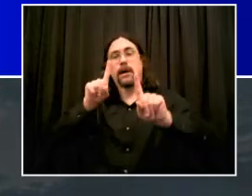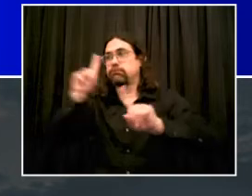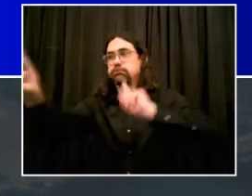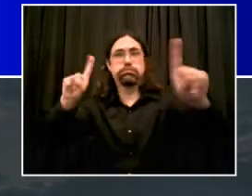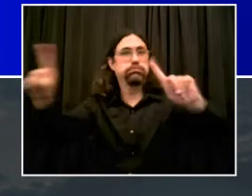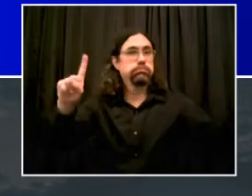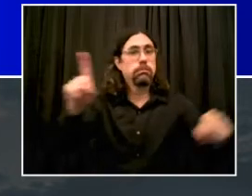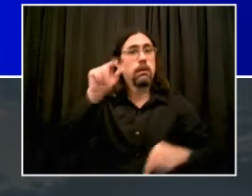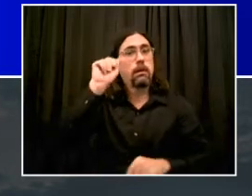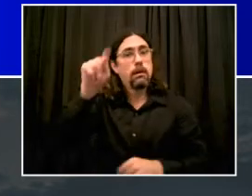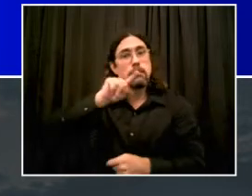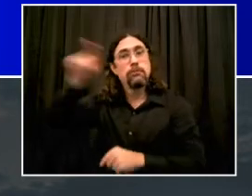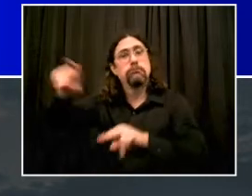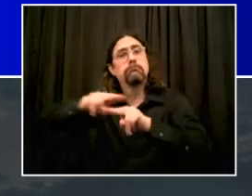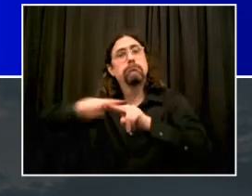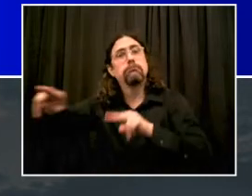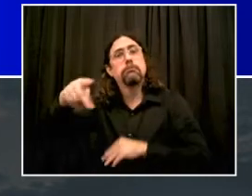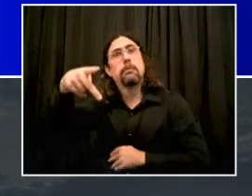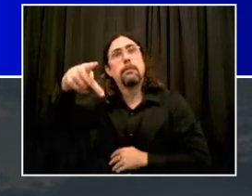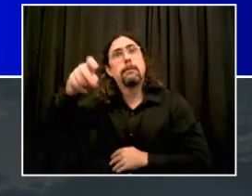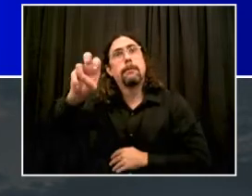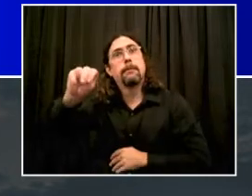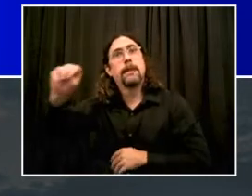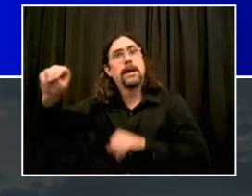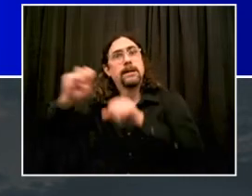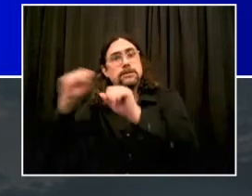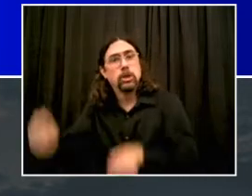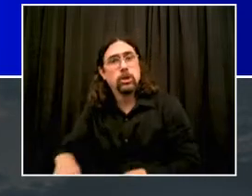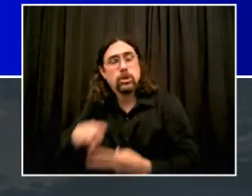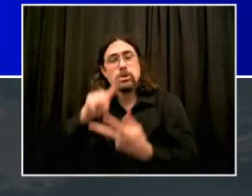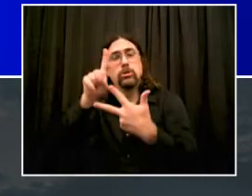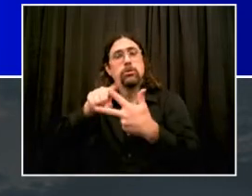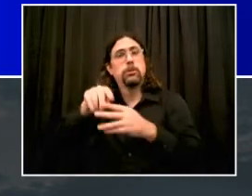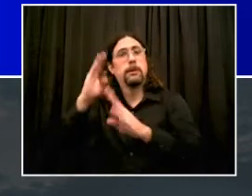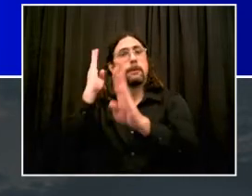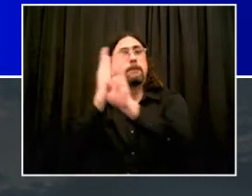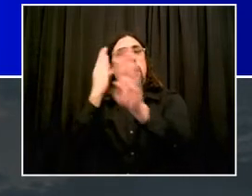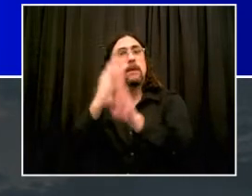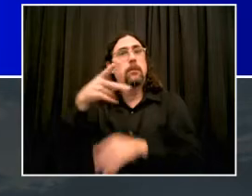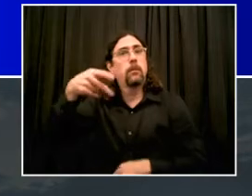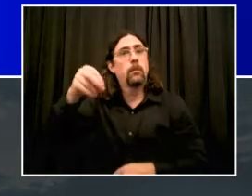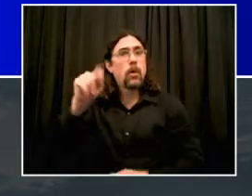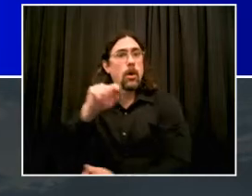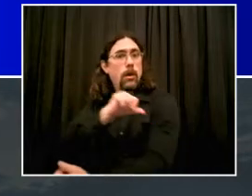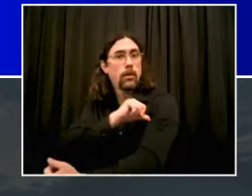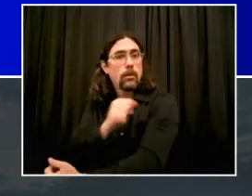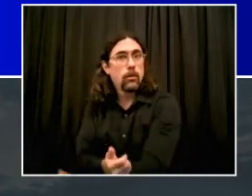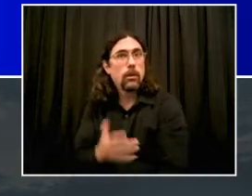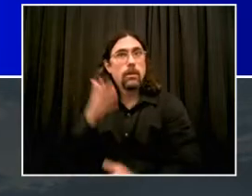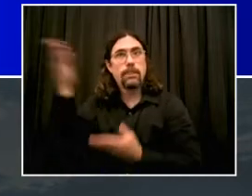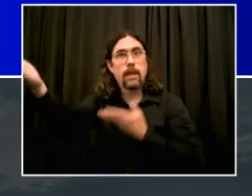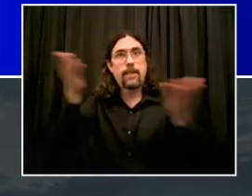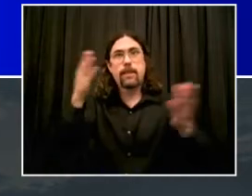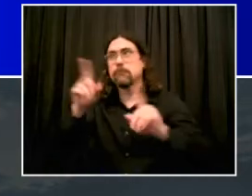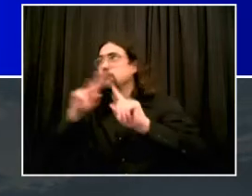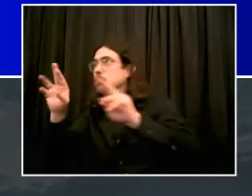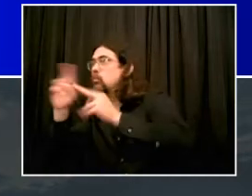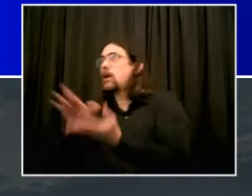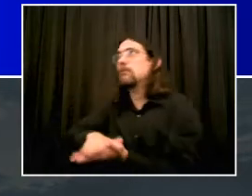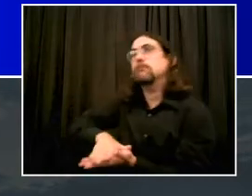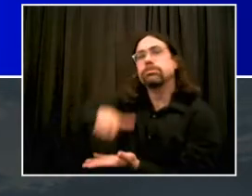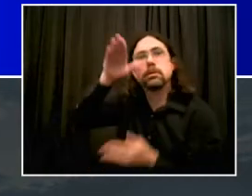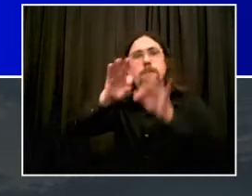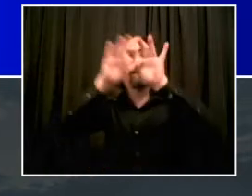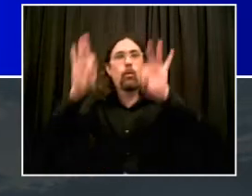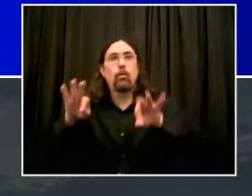high-risk states, and we've sent more than 20,000 text messages to date. And if we can't get through to you on the phone, we've